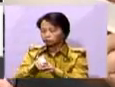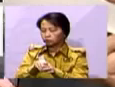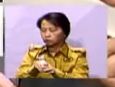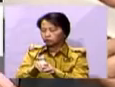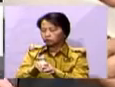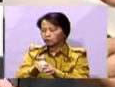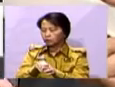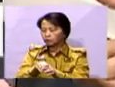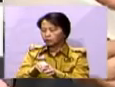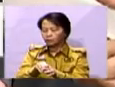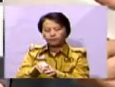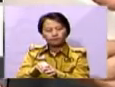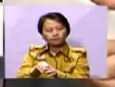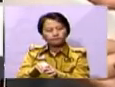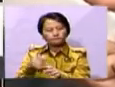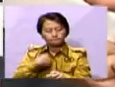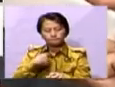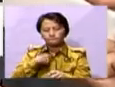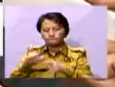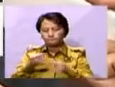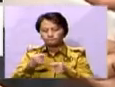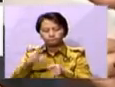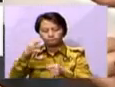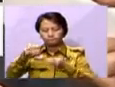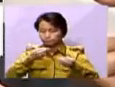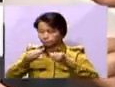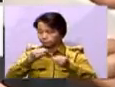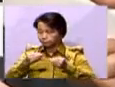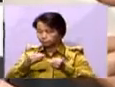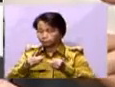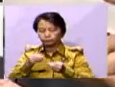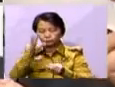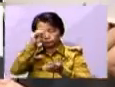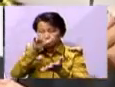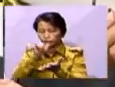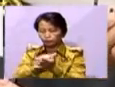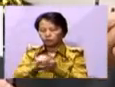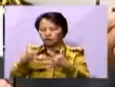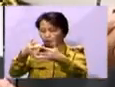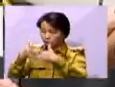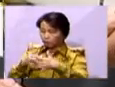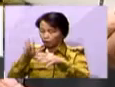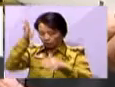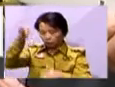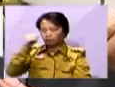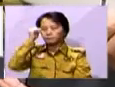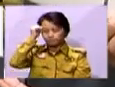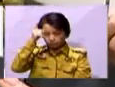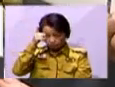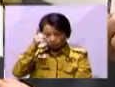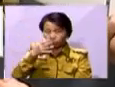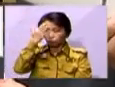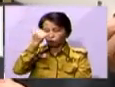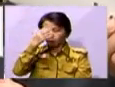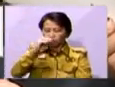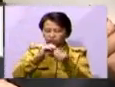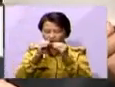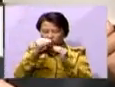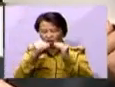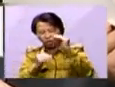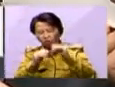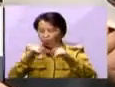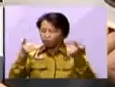as well. After all explanation, we're confident that America will understand why the numbers